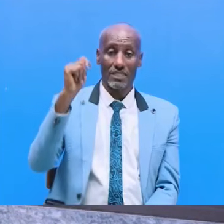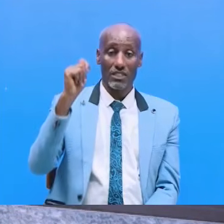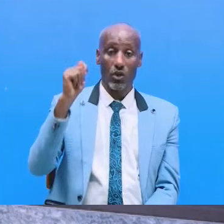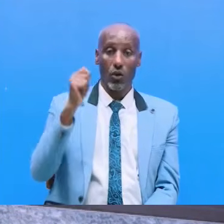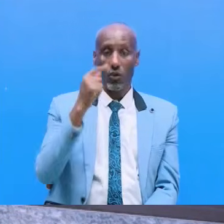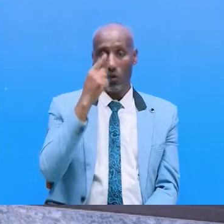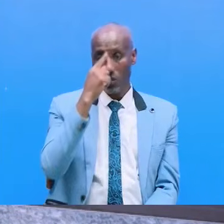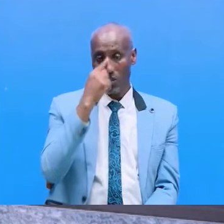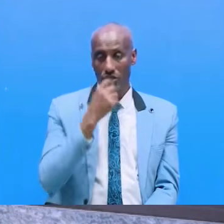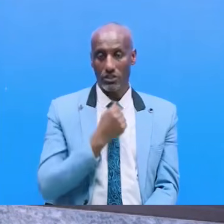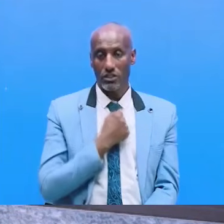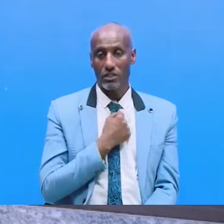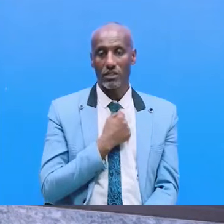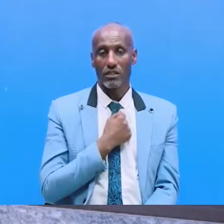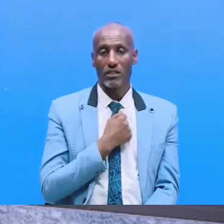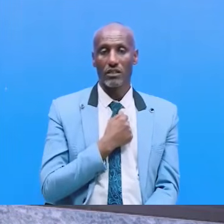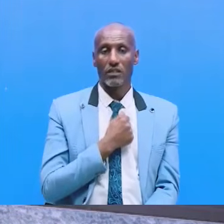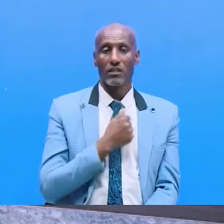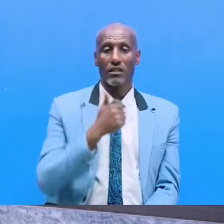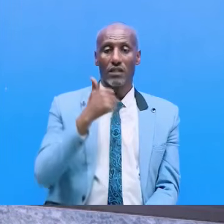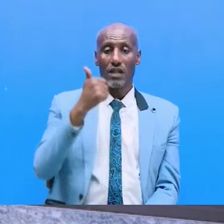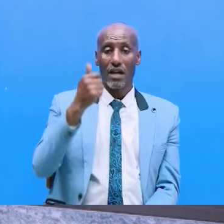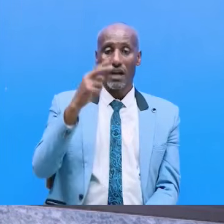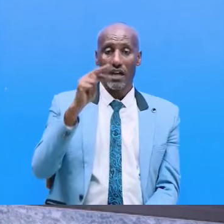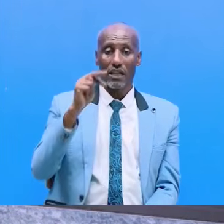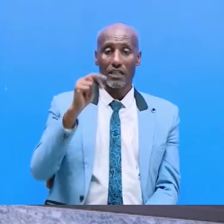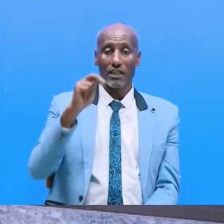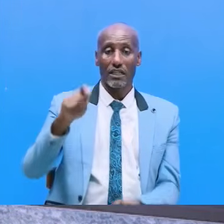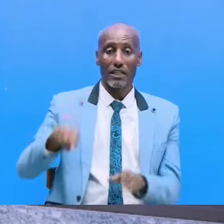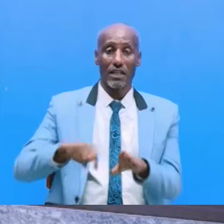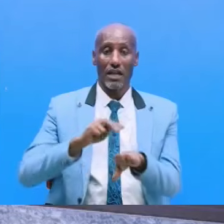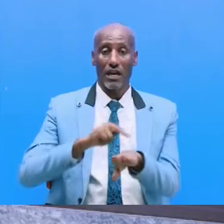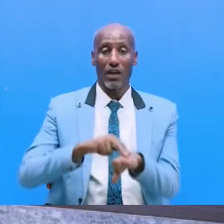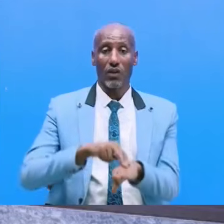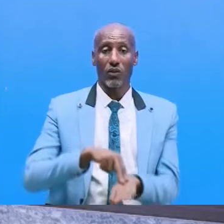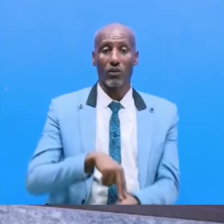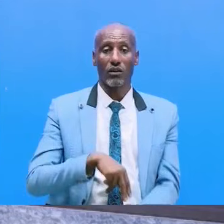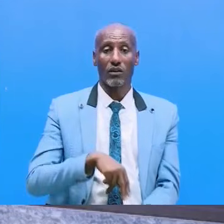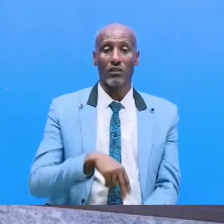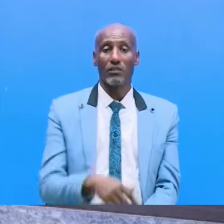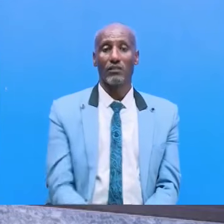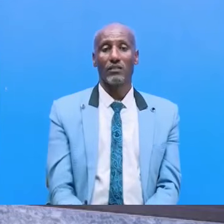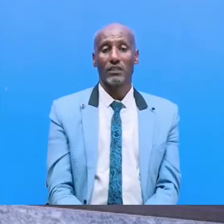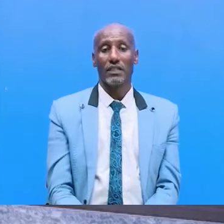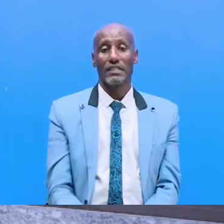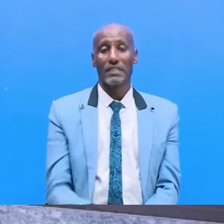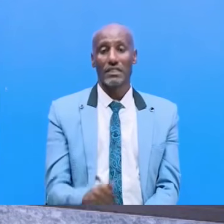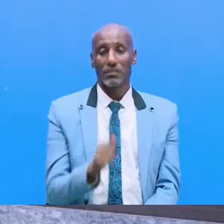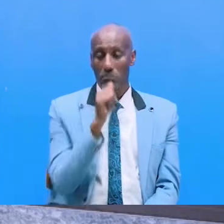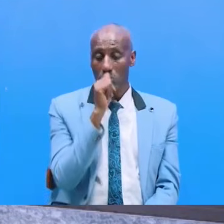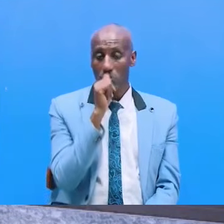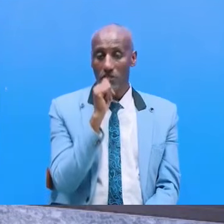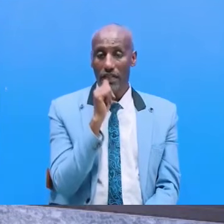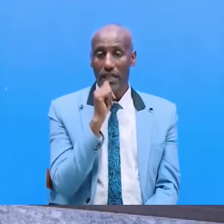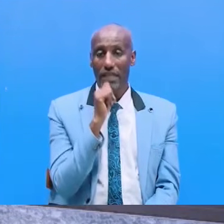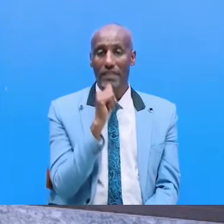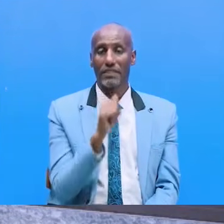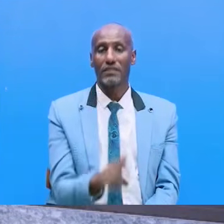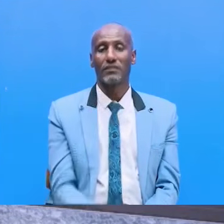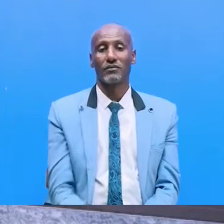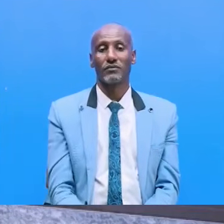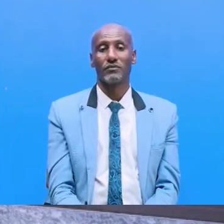An hour. An hour. Students, H is a silent. That's why we just start reading with